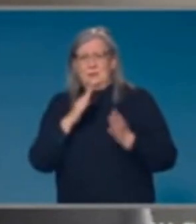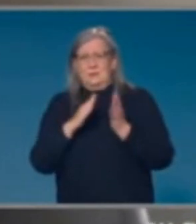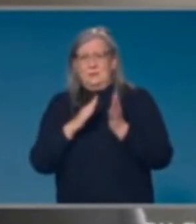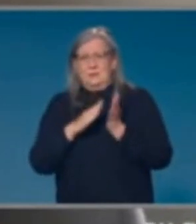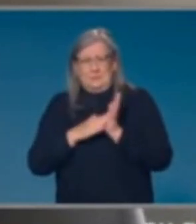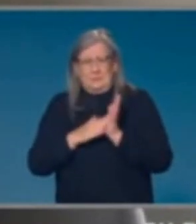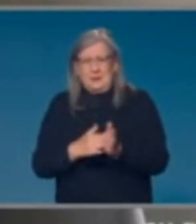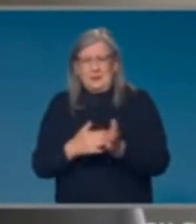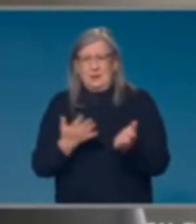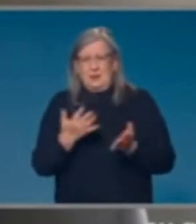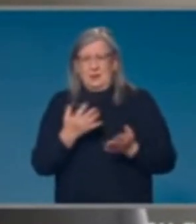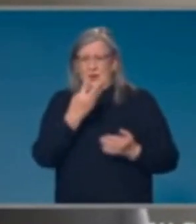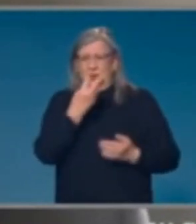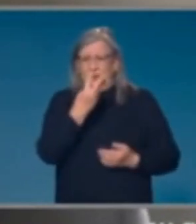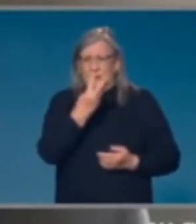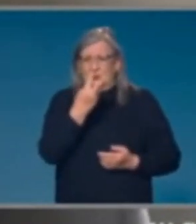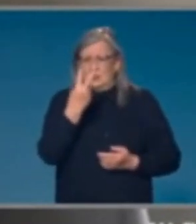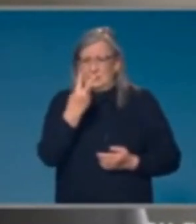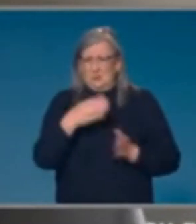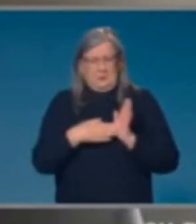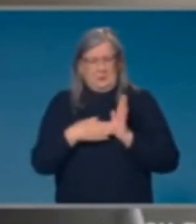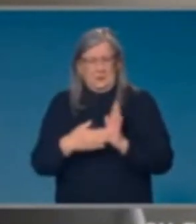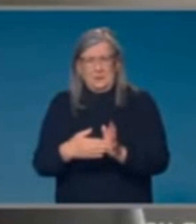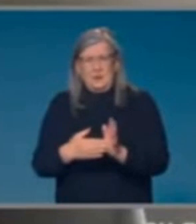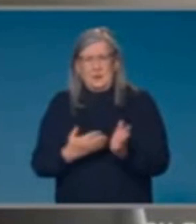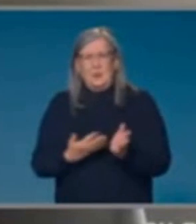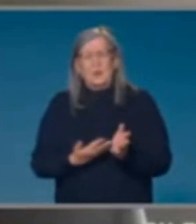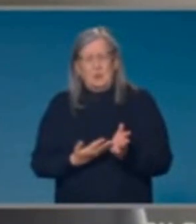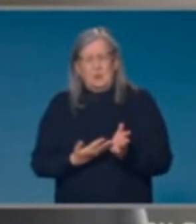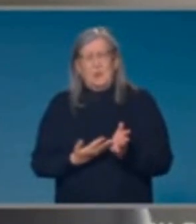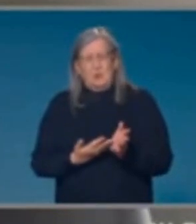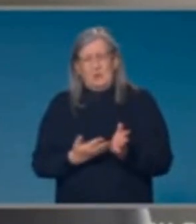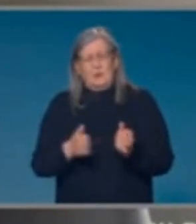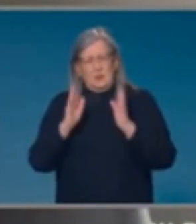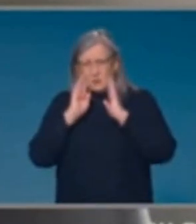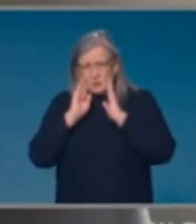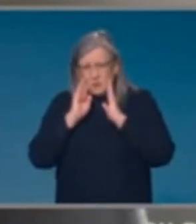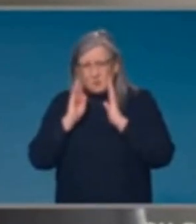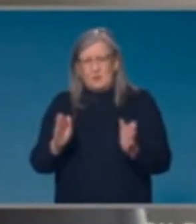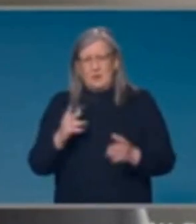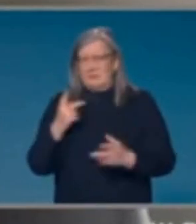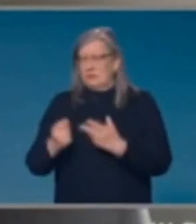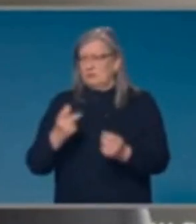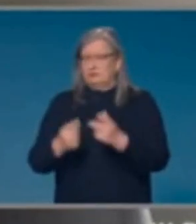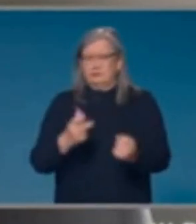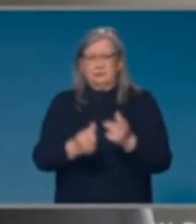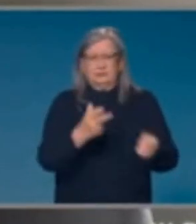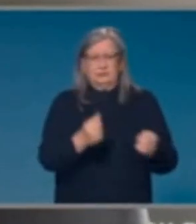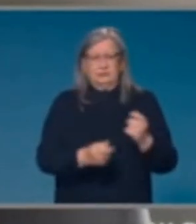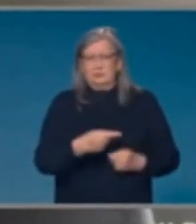32.494 million doses. And that's just an incredible number of Australians who are coming forward to